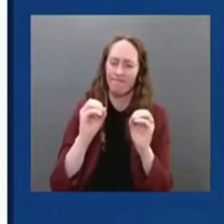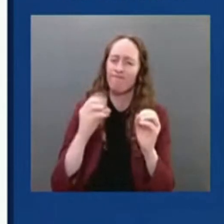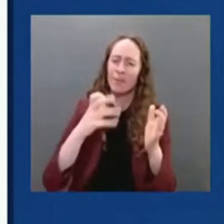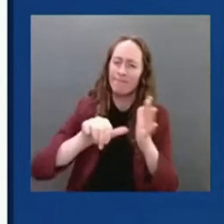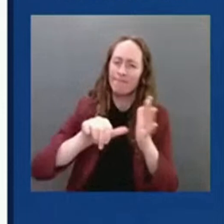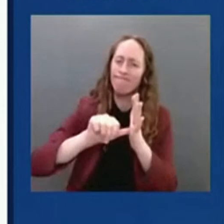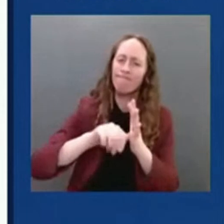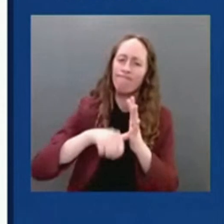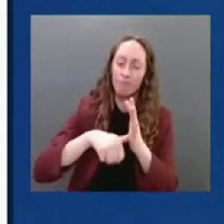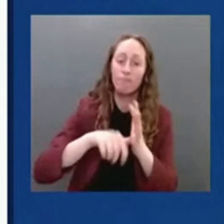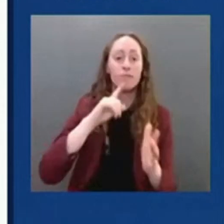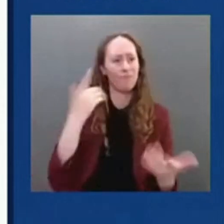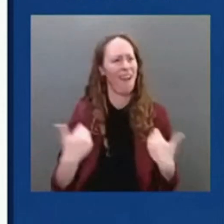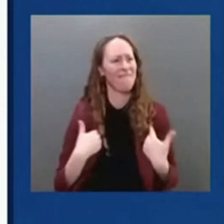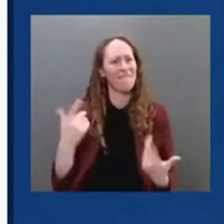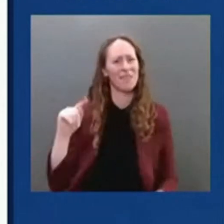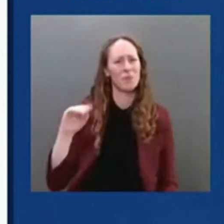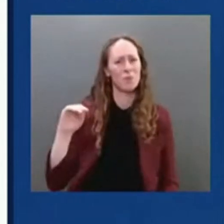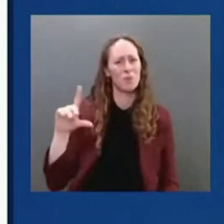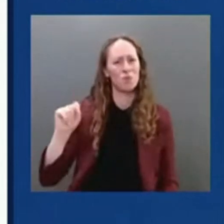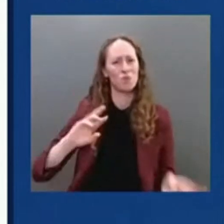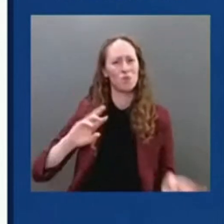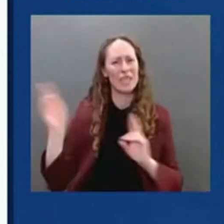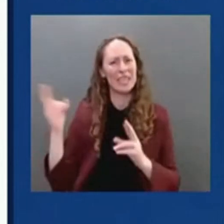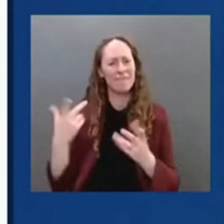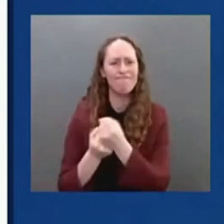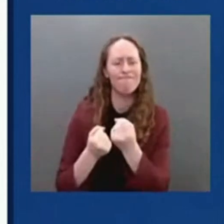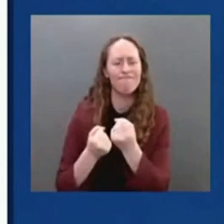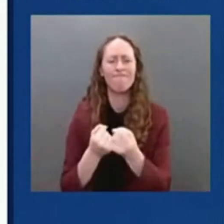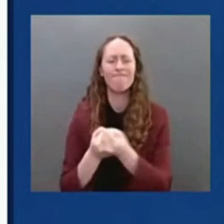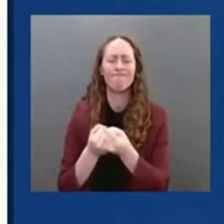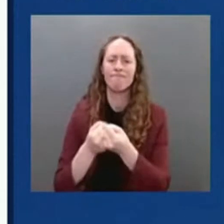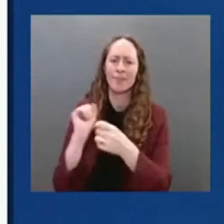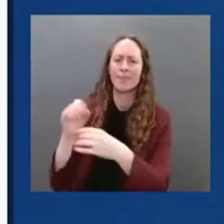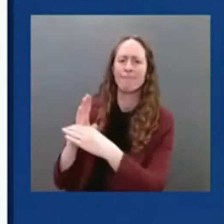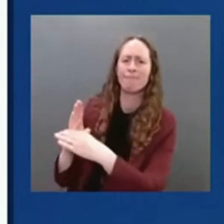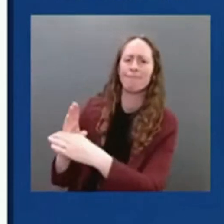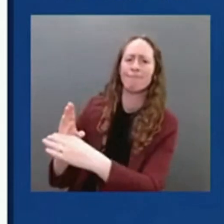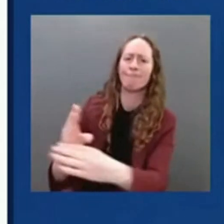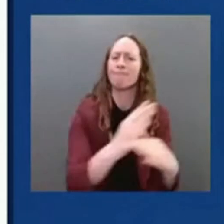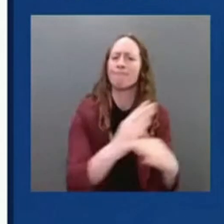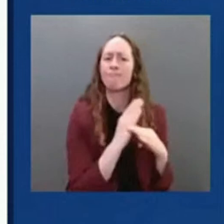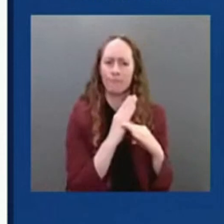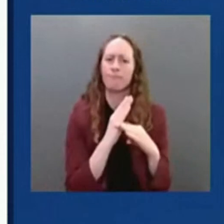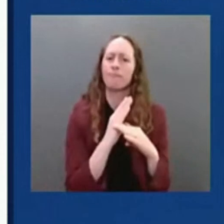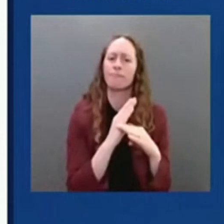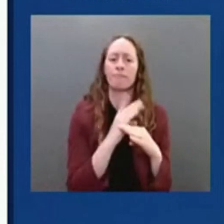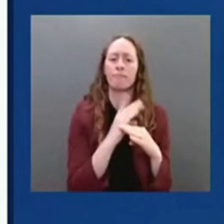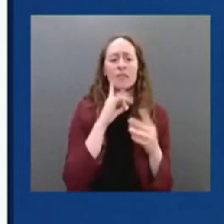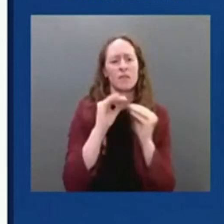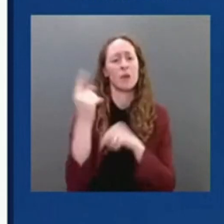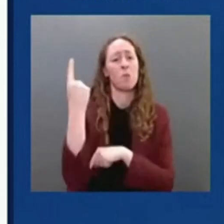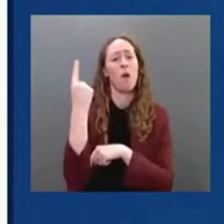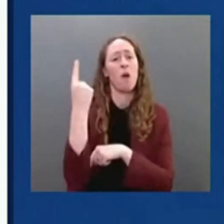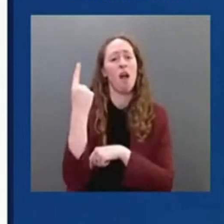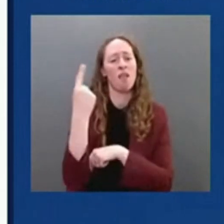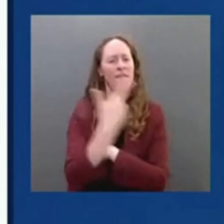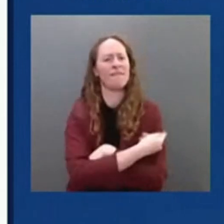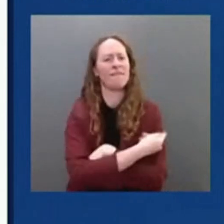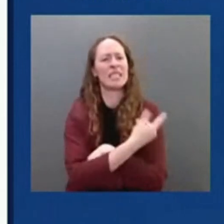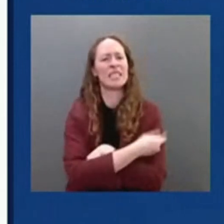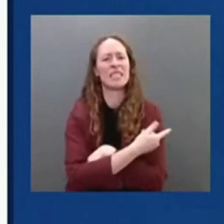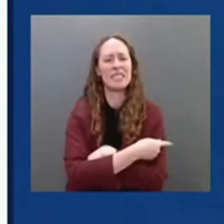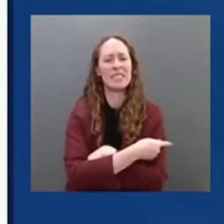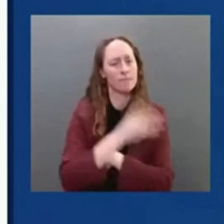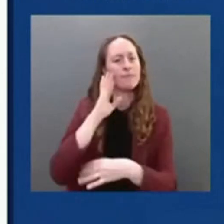Vaccines continue to provide strong protection against severe disease. However, and this is something that we